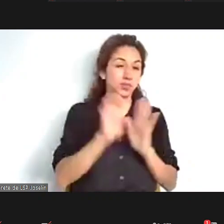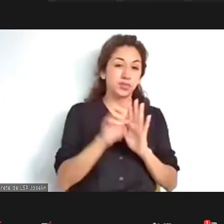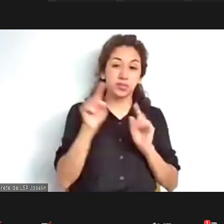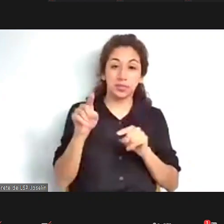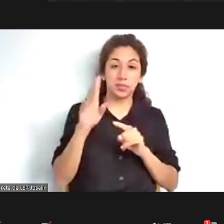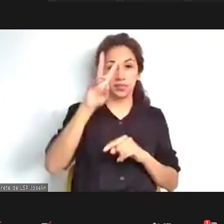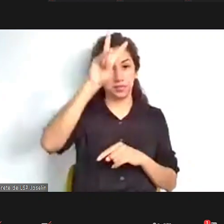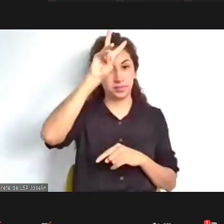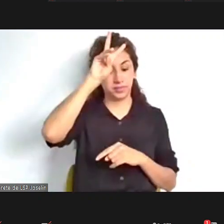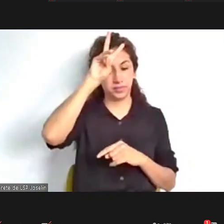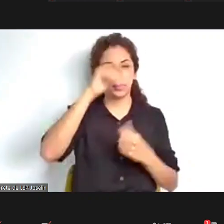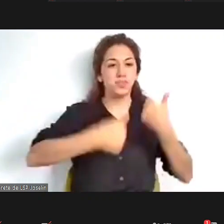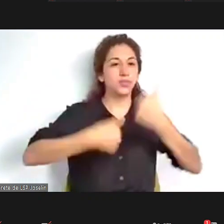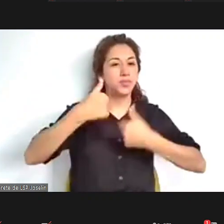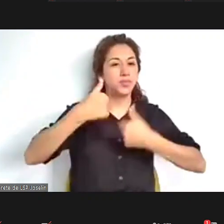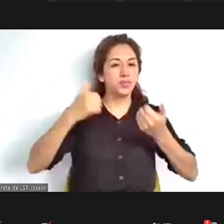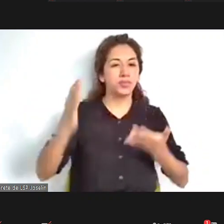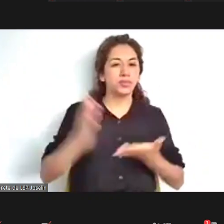rights